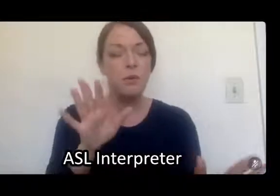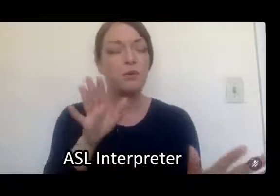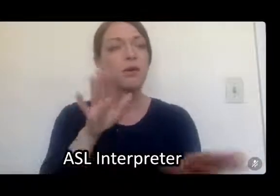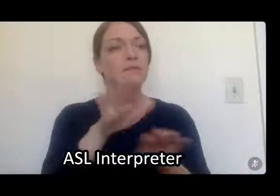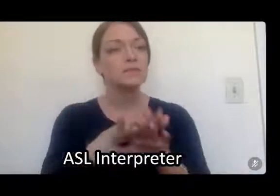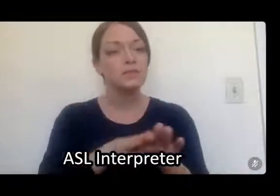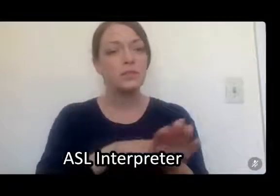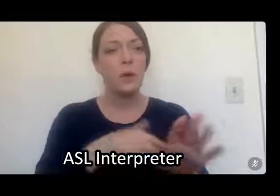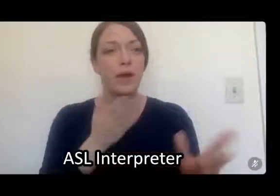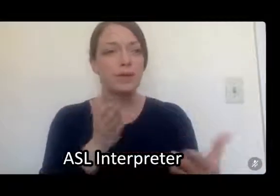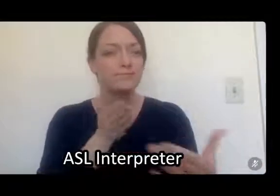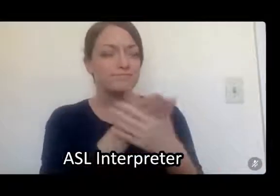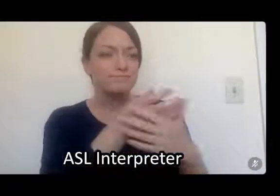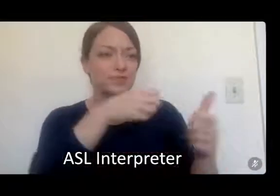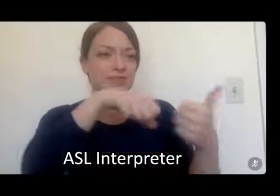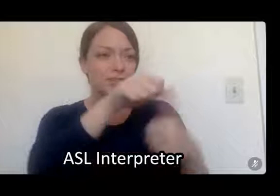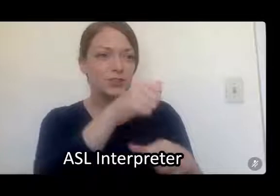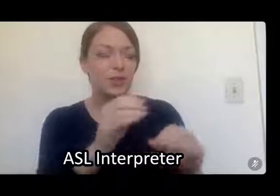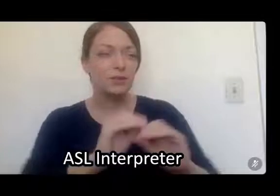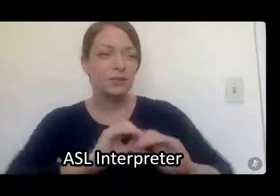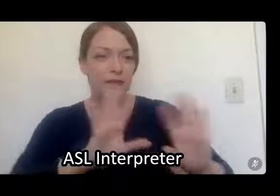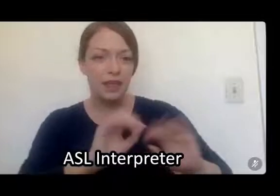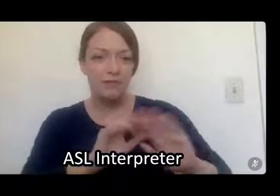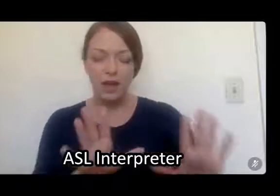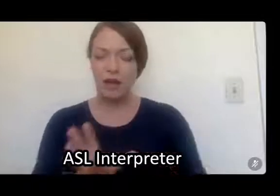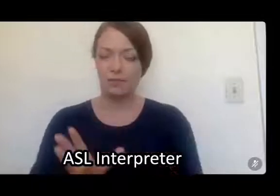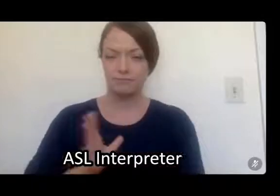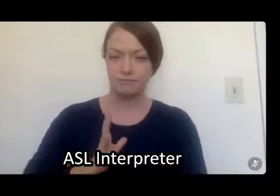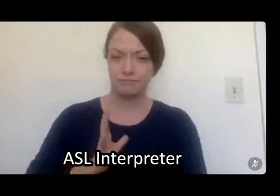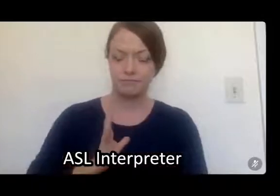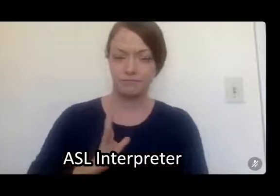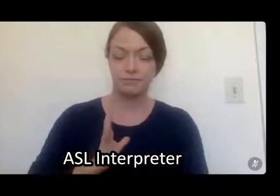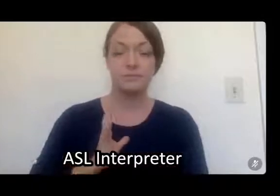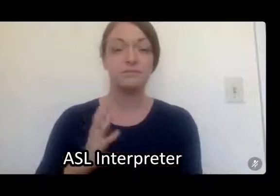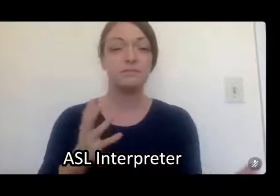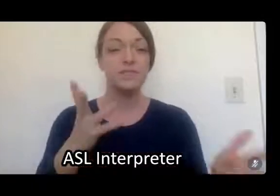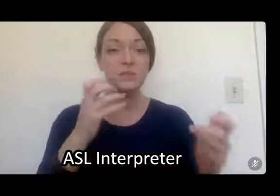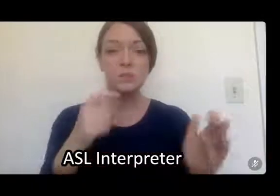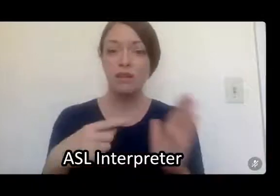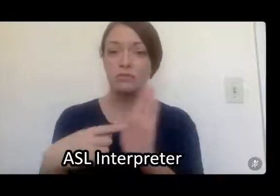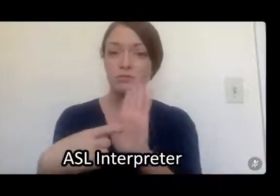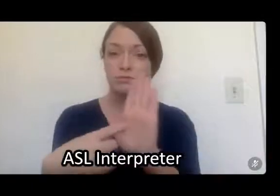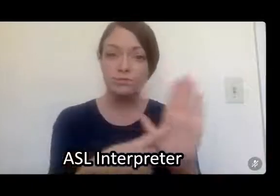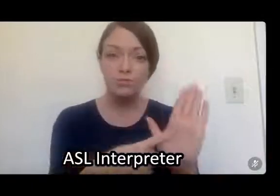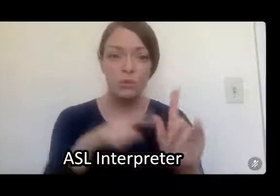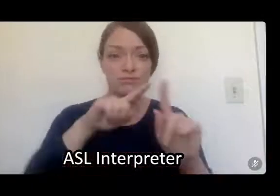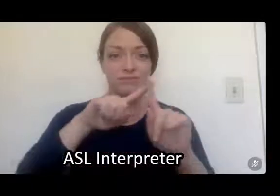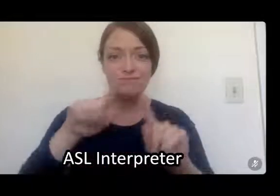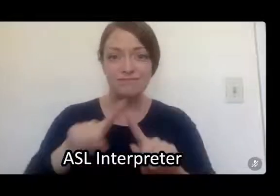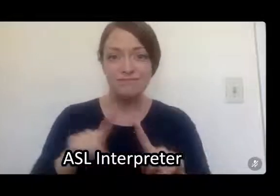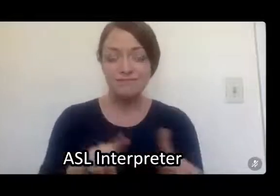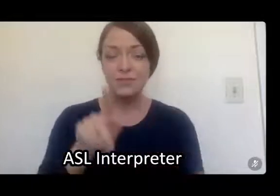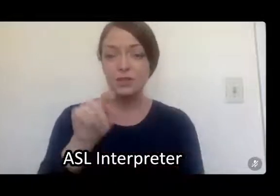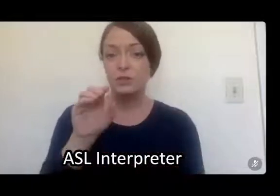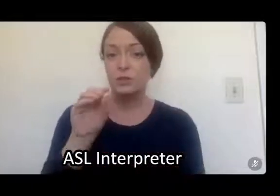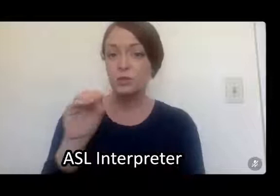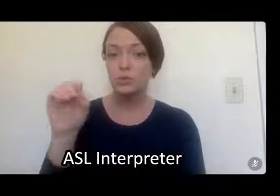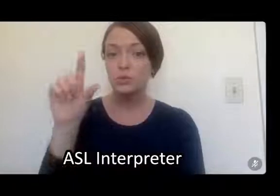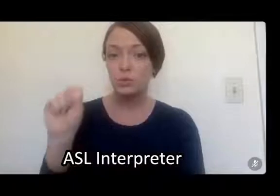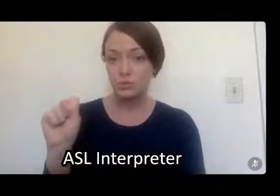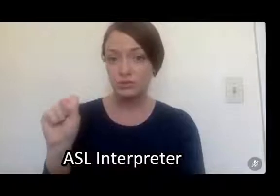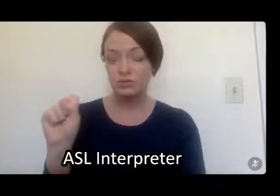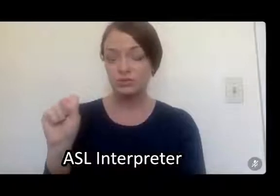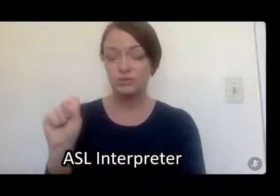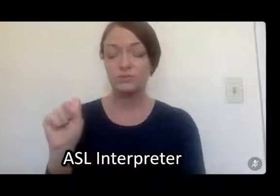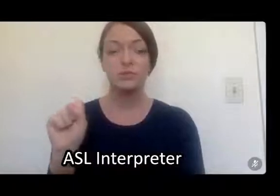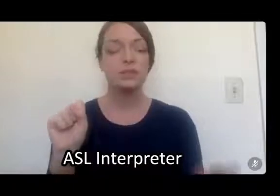yeah, we're not able to share the screen, but we'd like to talk through some tools and demonstrate them on mic. In terms of tools,